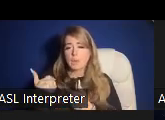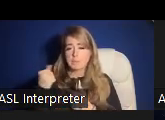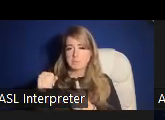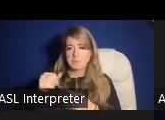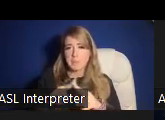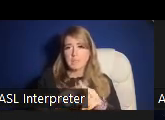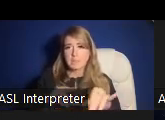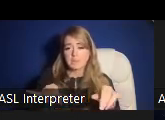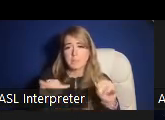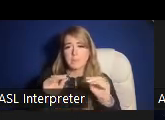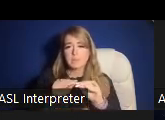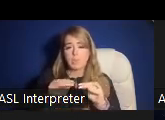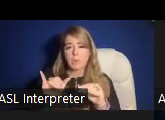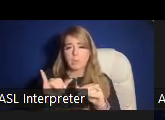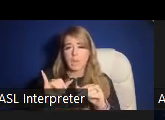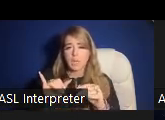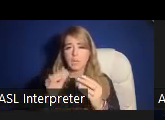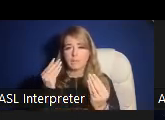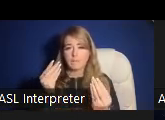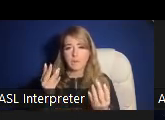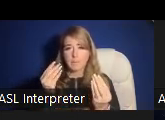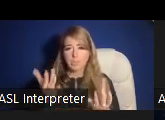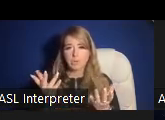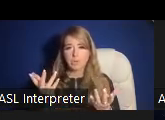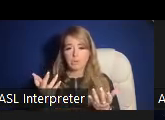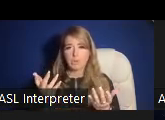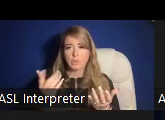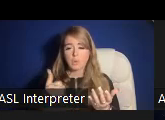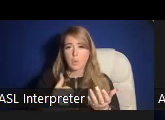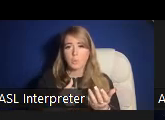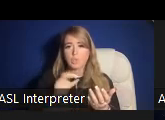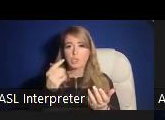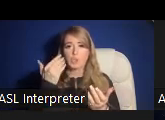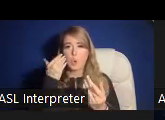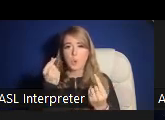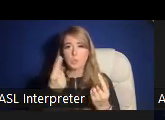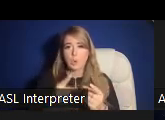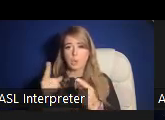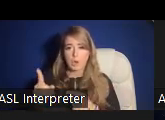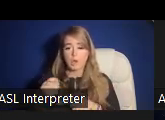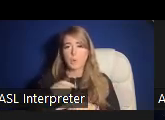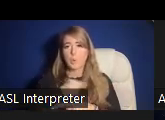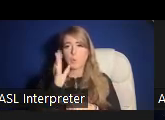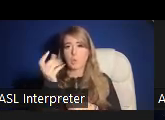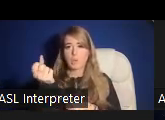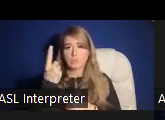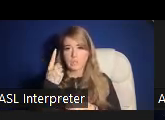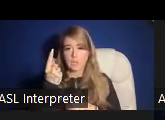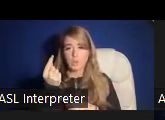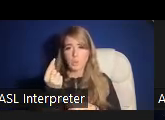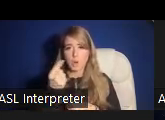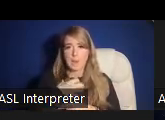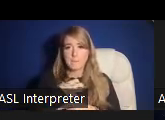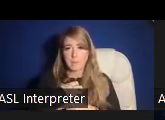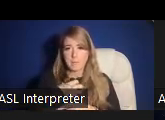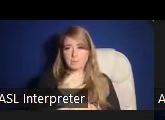it's just more like informational, that we know what's going on, so we understand what complaints are